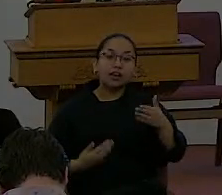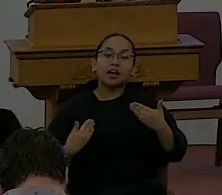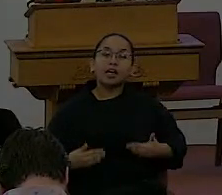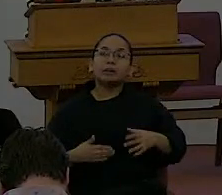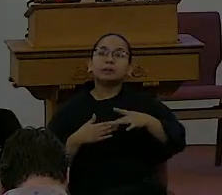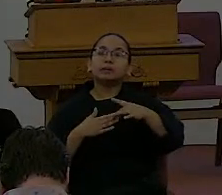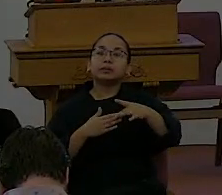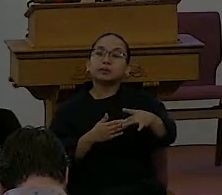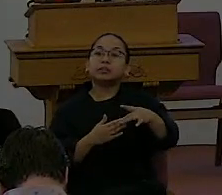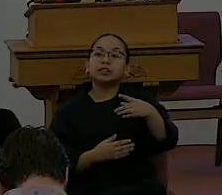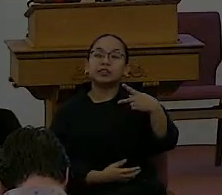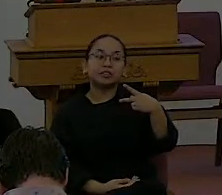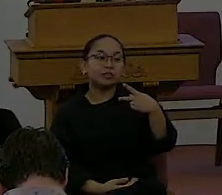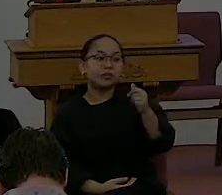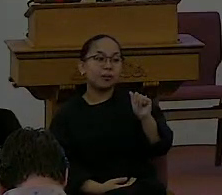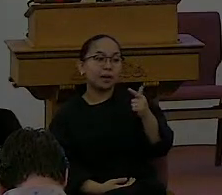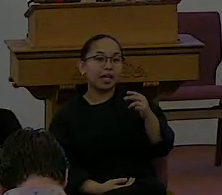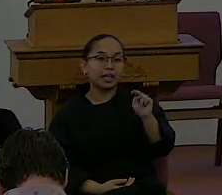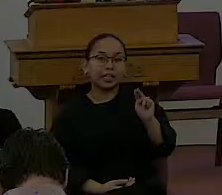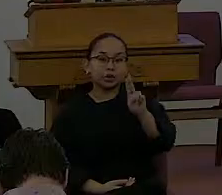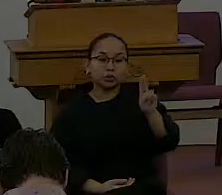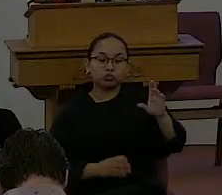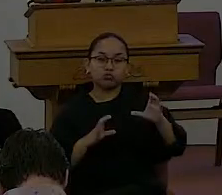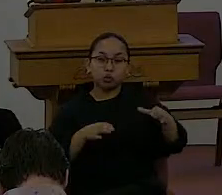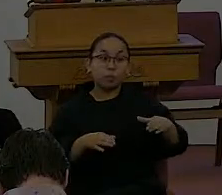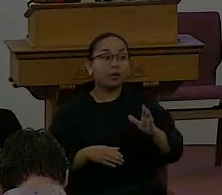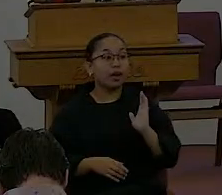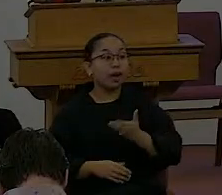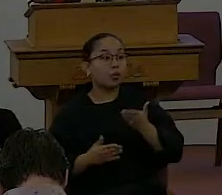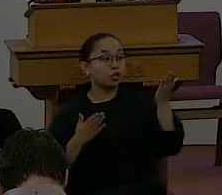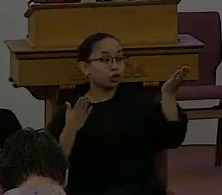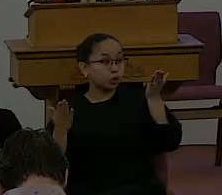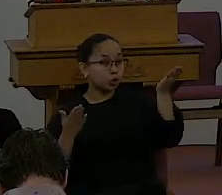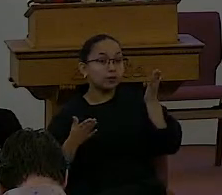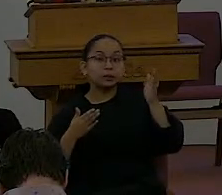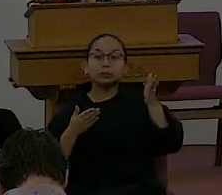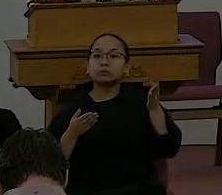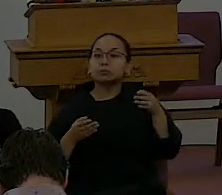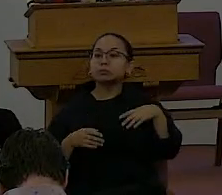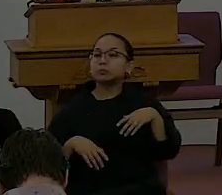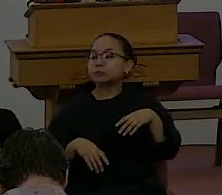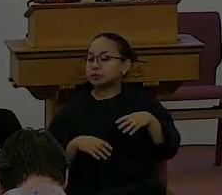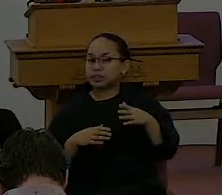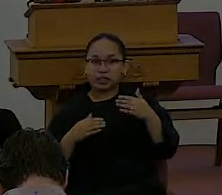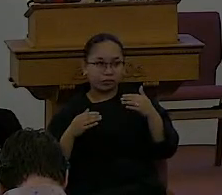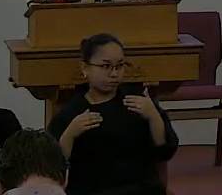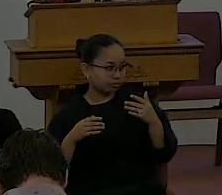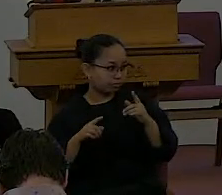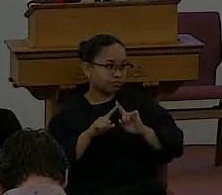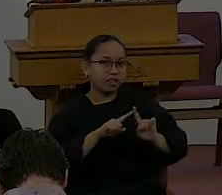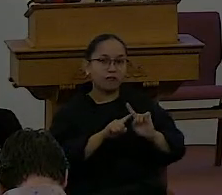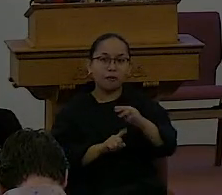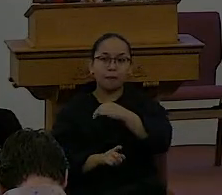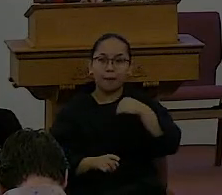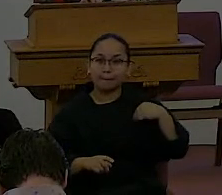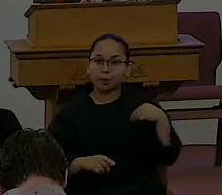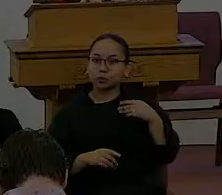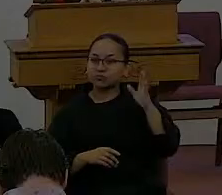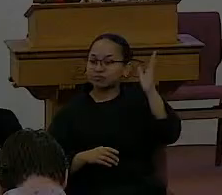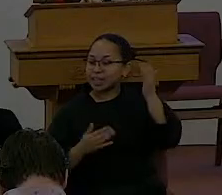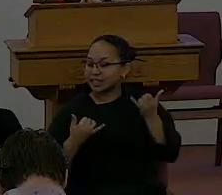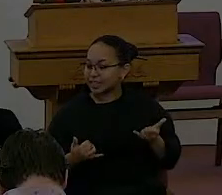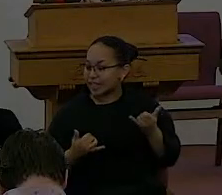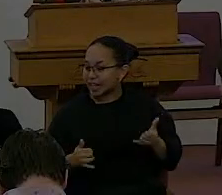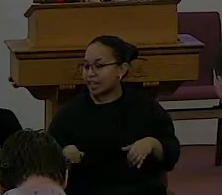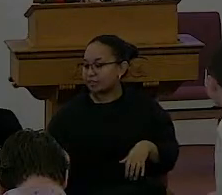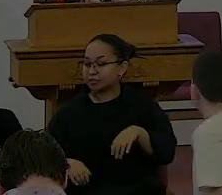Unitarian Universalist Pagans. Our service is presented today by members of this chapter, including Edward Bay,